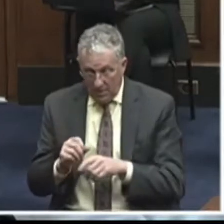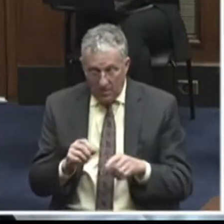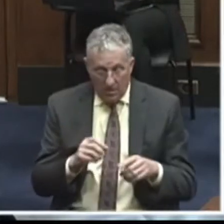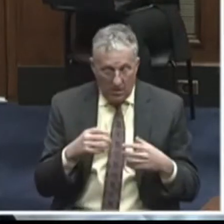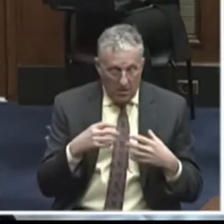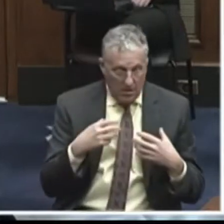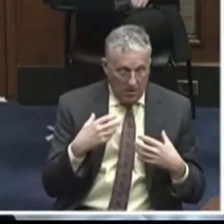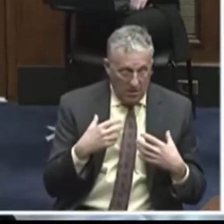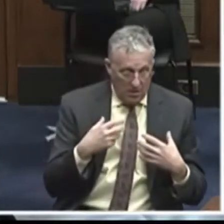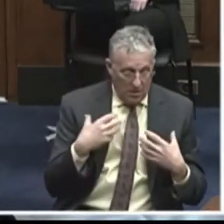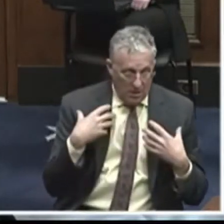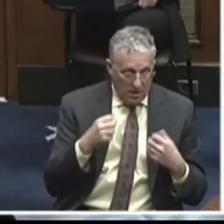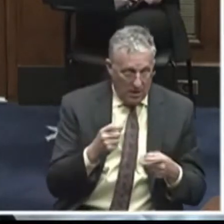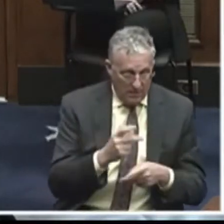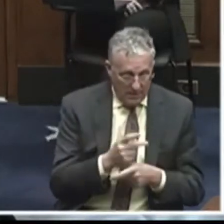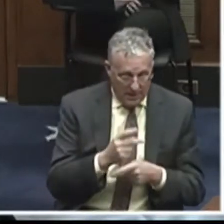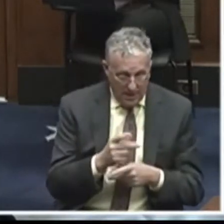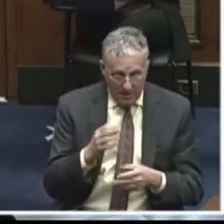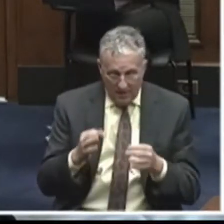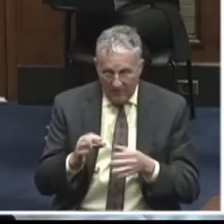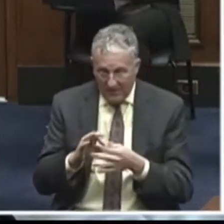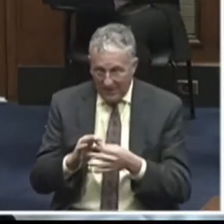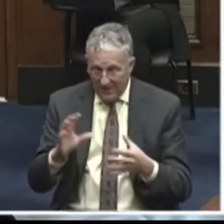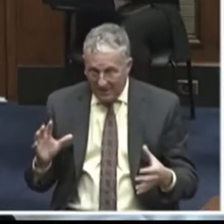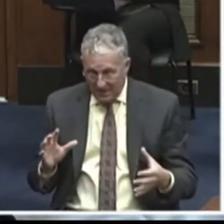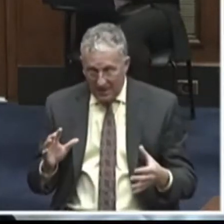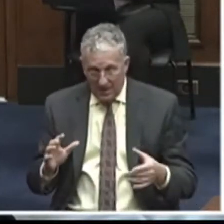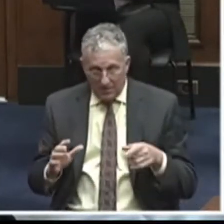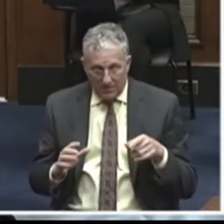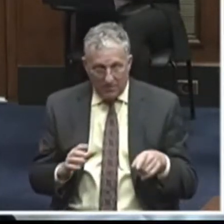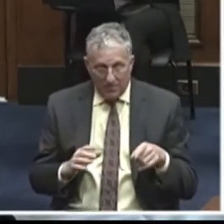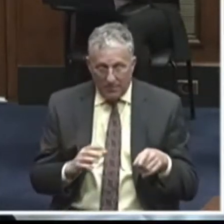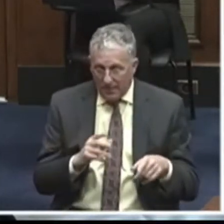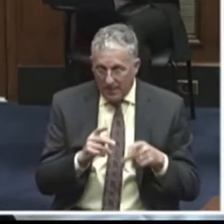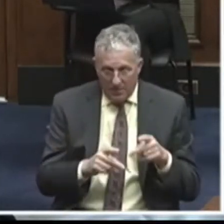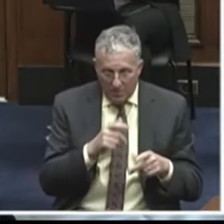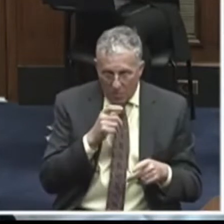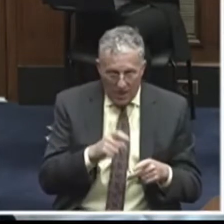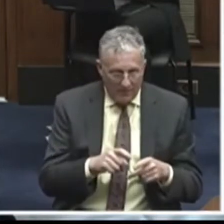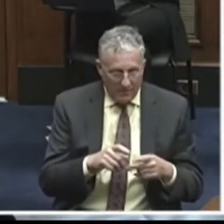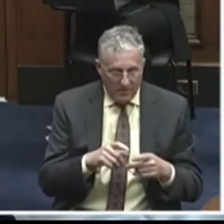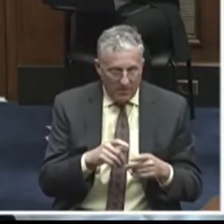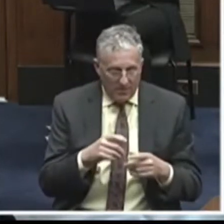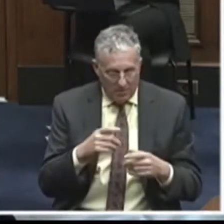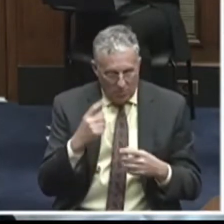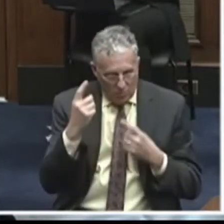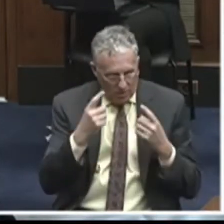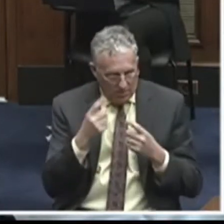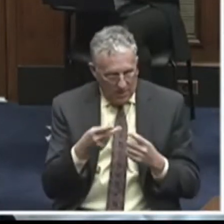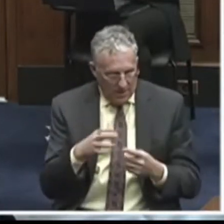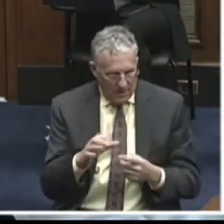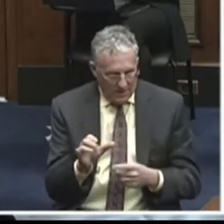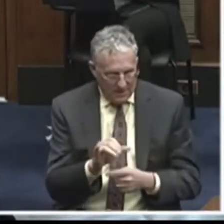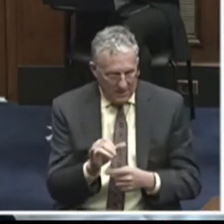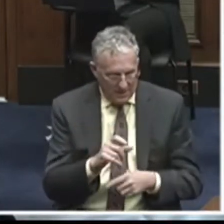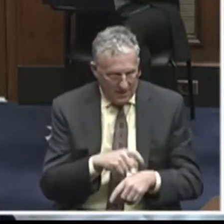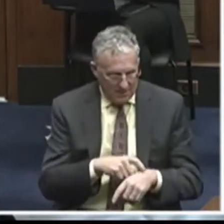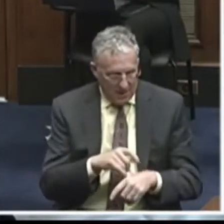are already burdened by ableism and discrimination would not have to worry for their health care at the same time.